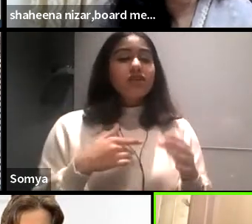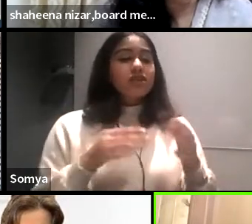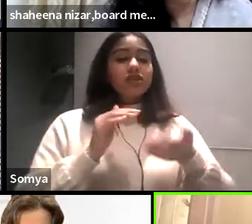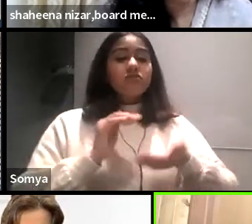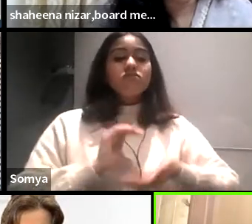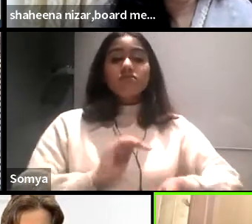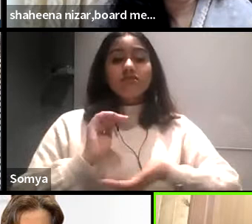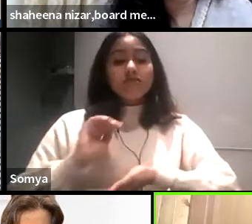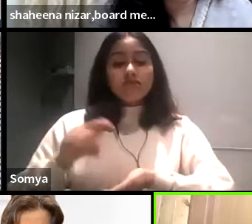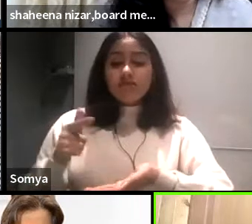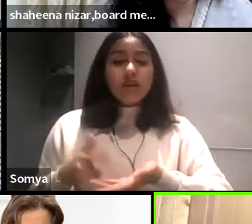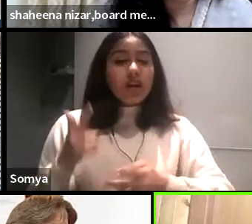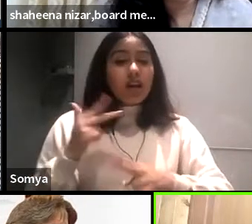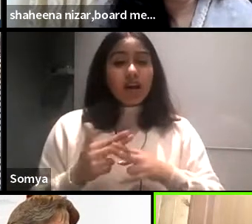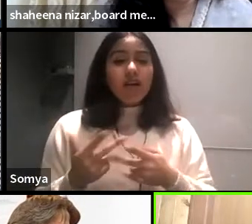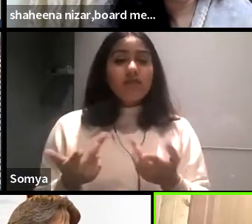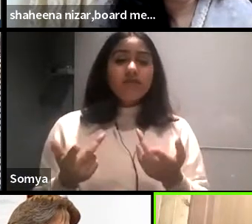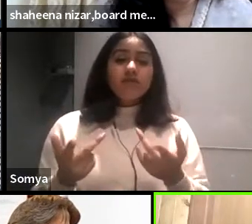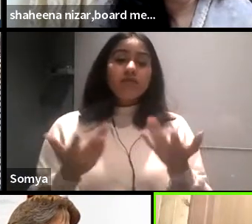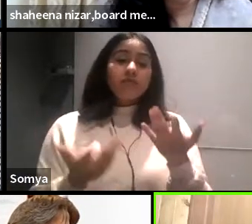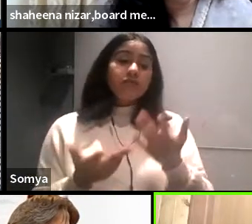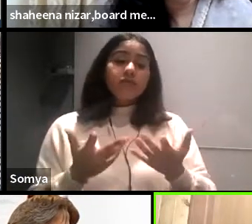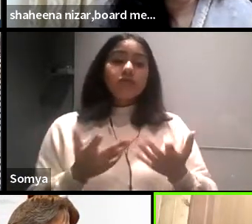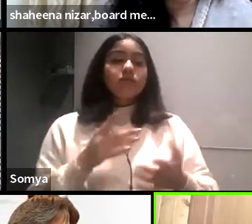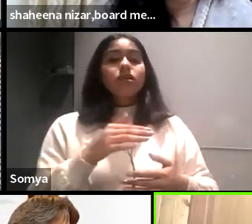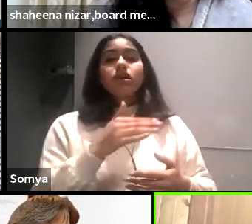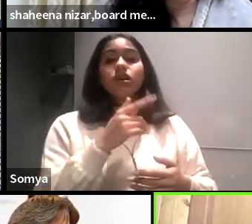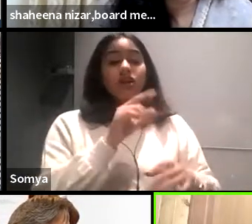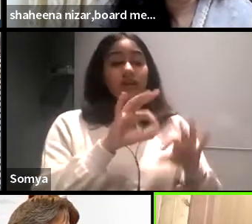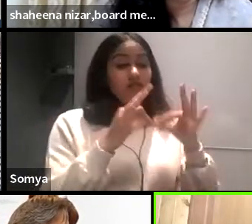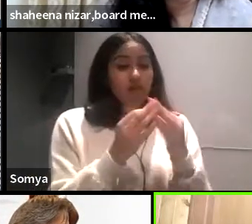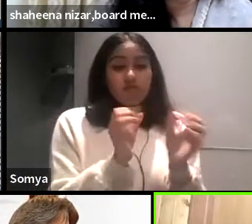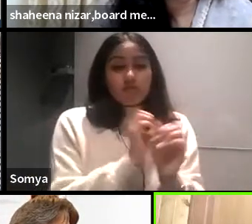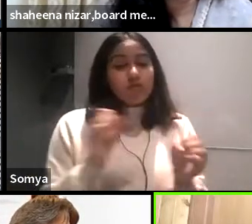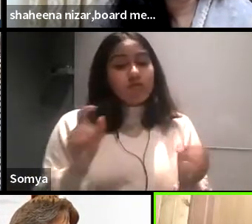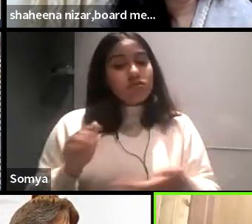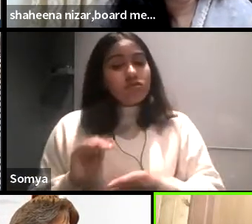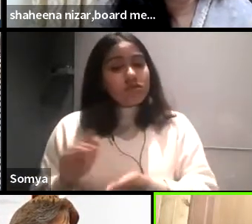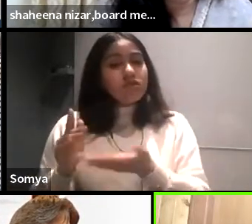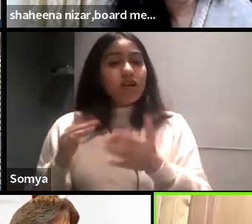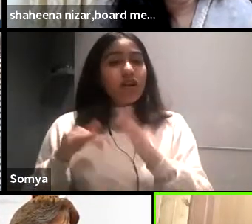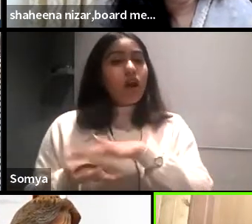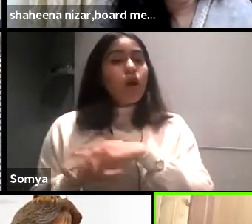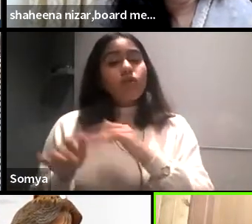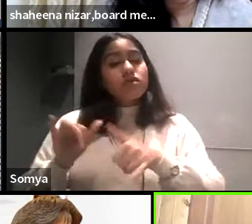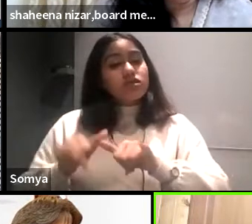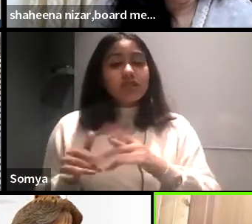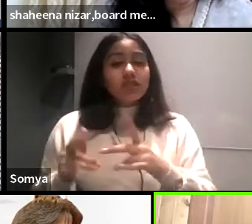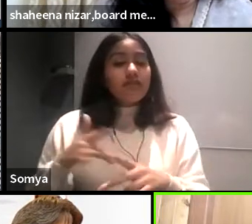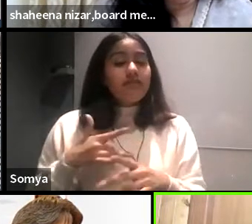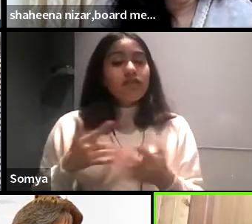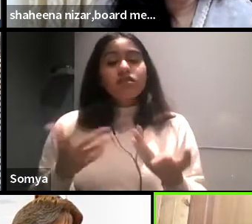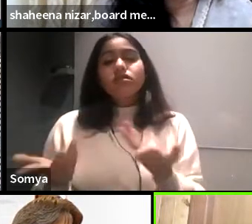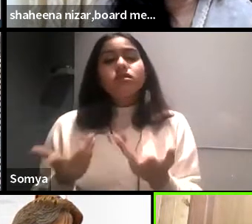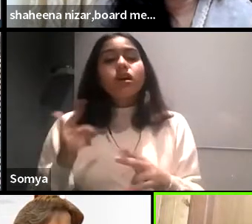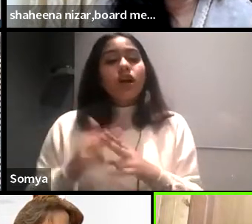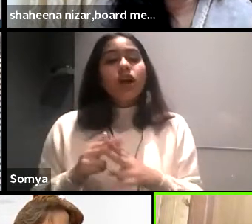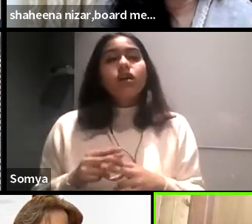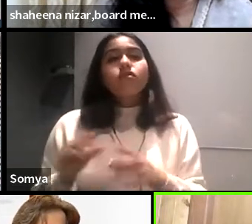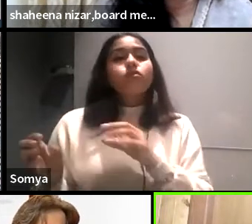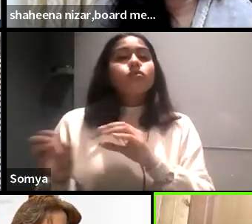live after they are no longer there on this planet. So how does one tackle with it, and how can the fears be removed?